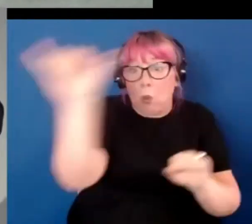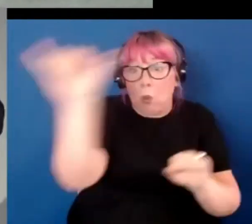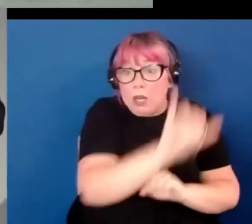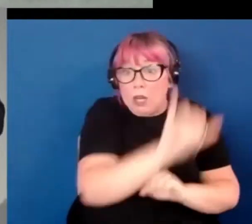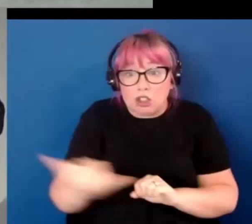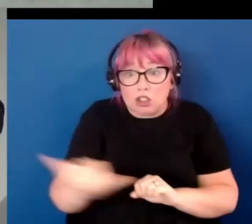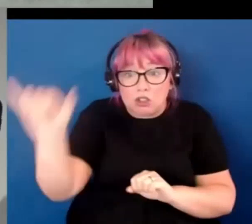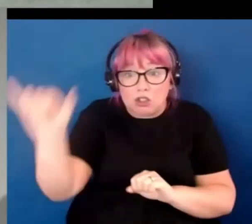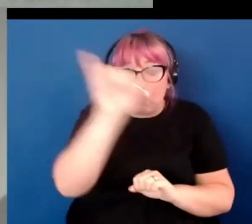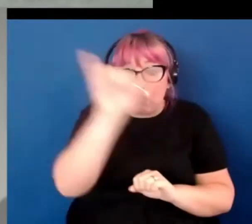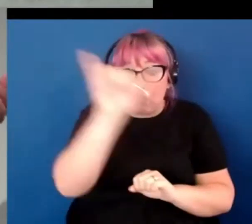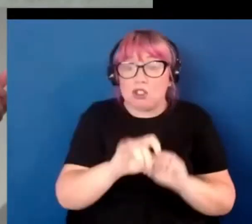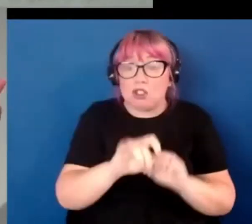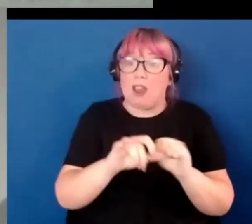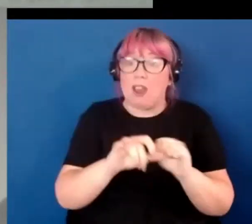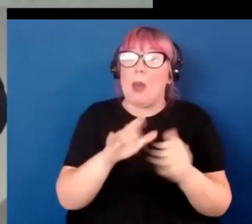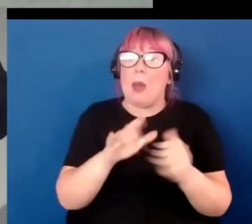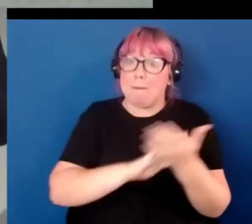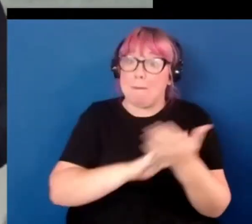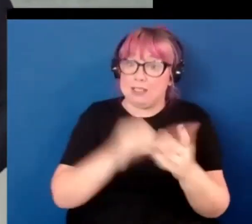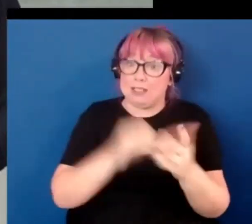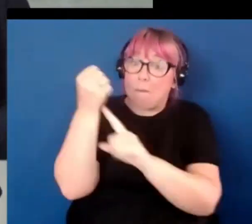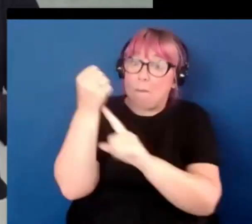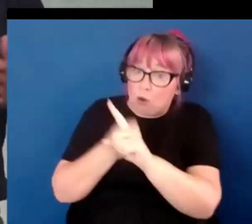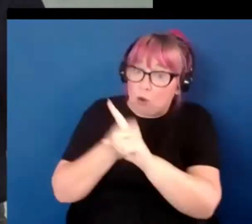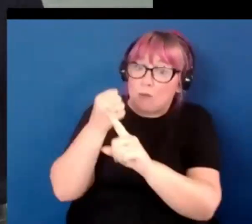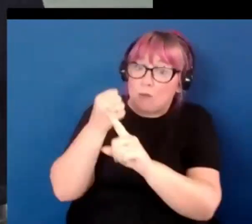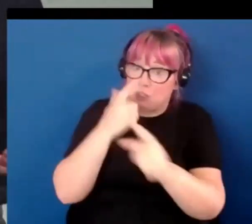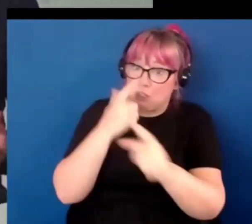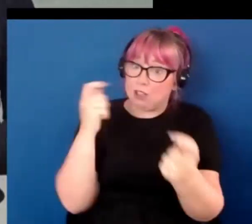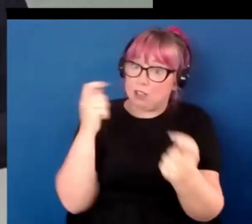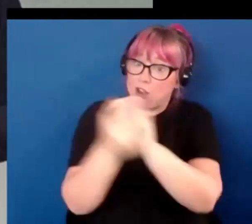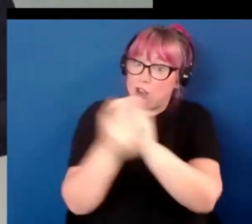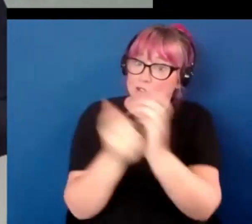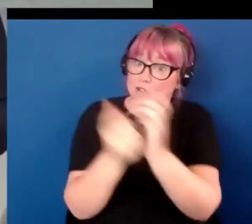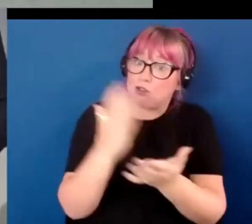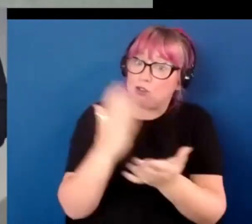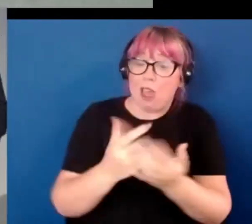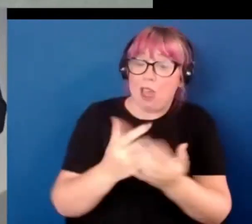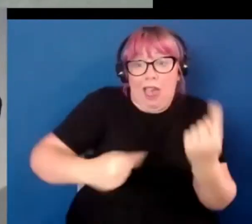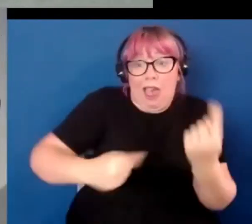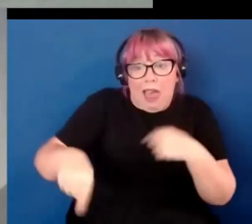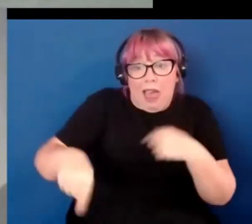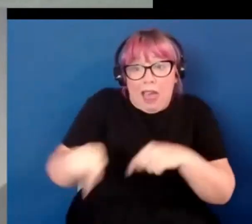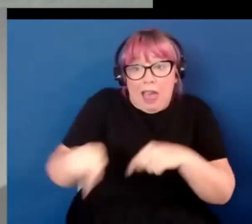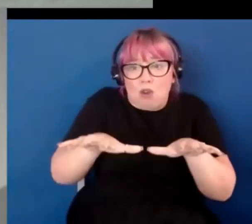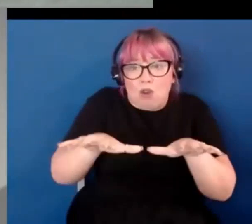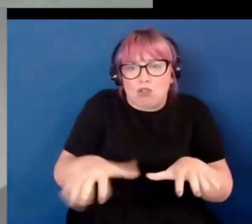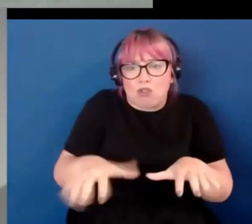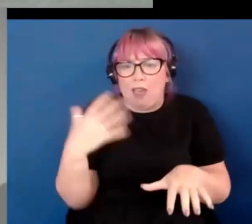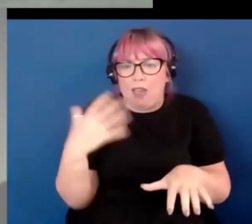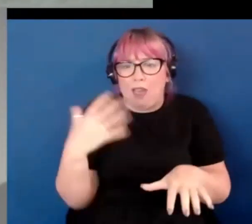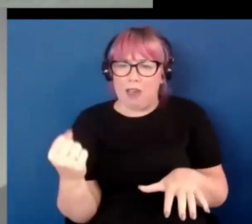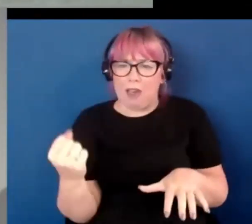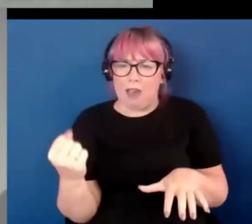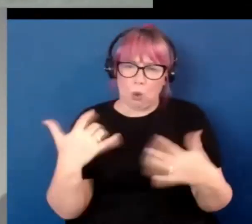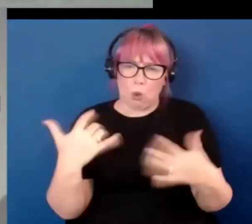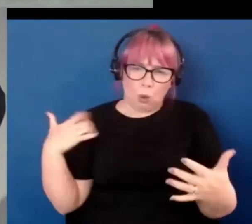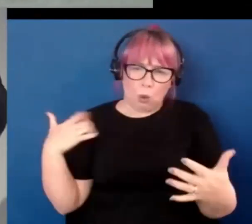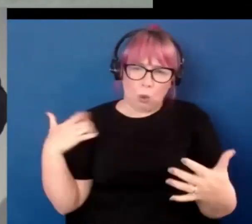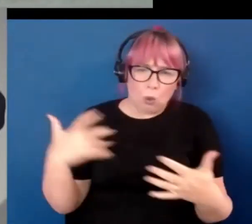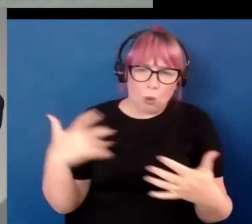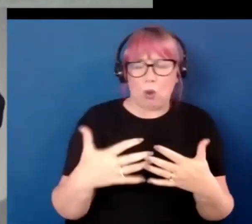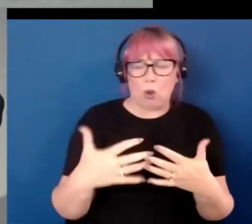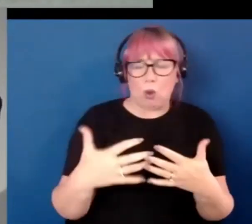change things. And our country has a rich and incredible history of movements for change, built on dissent from the